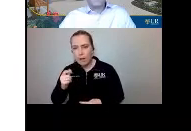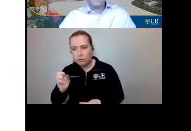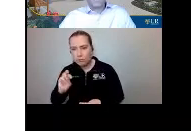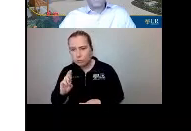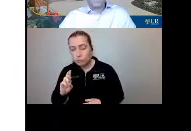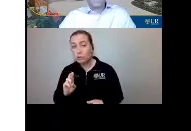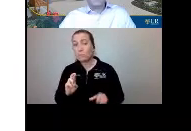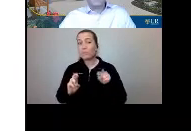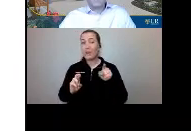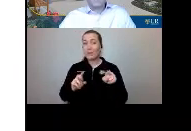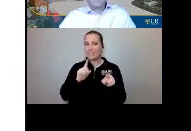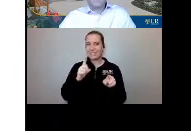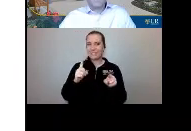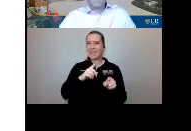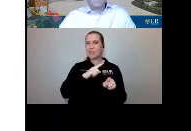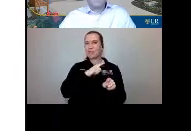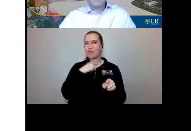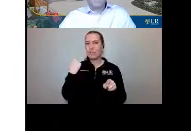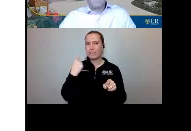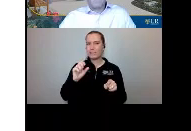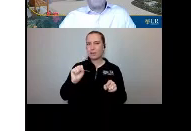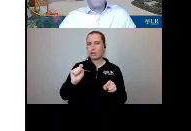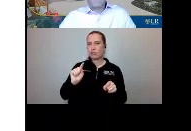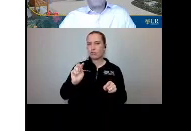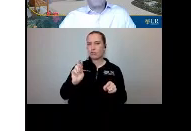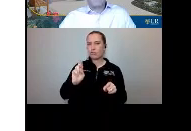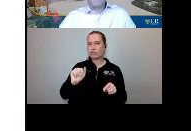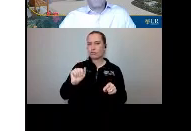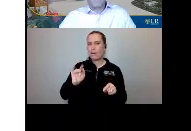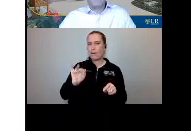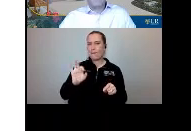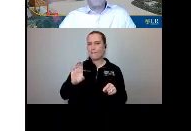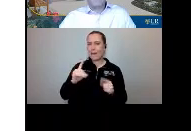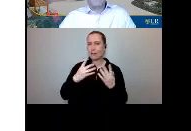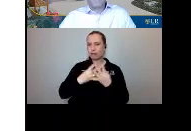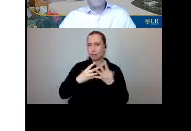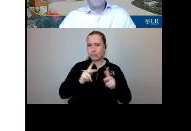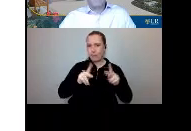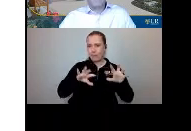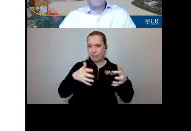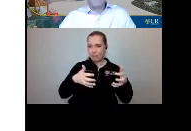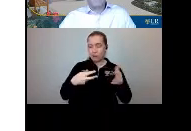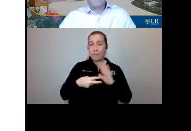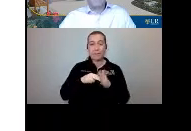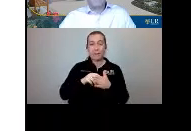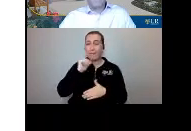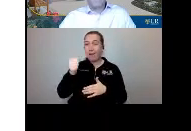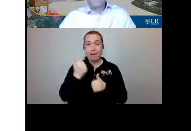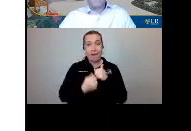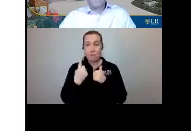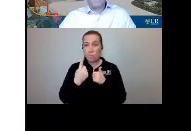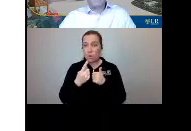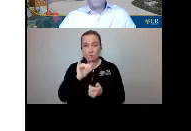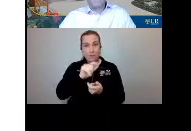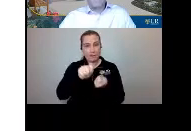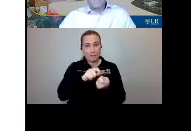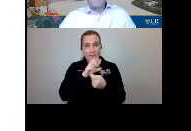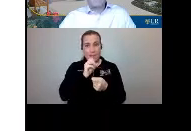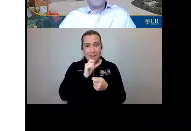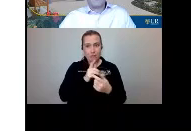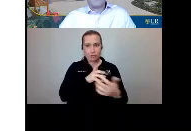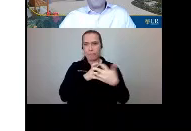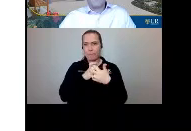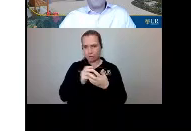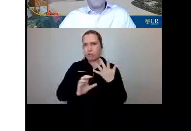stratified screening population. That means that not every patient of a certain age meets the inclusion criteria. So you have to